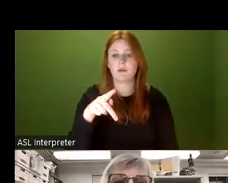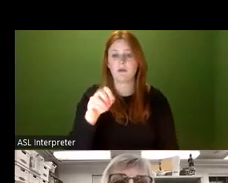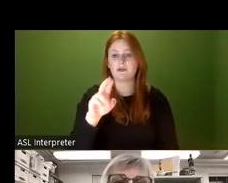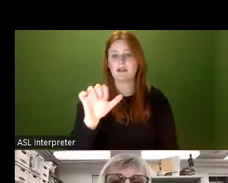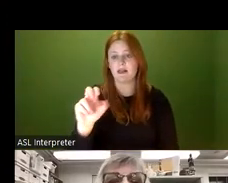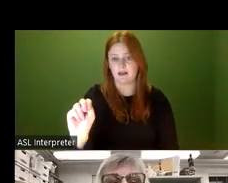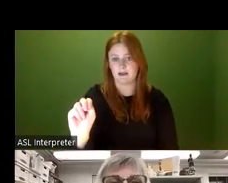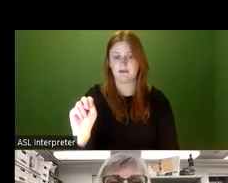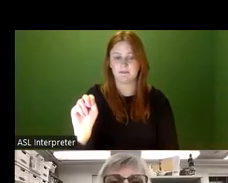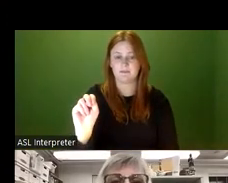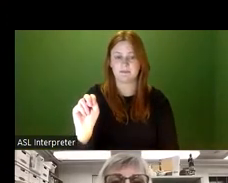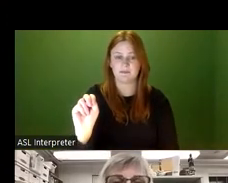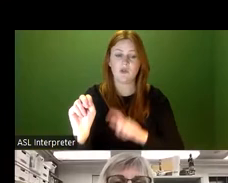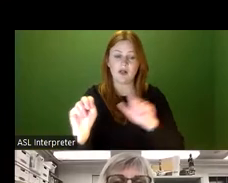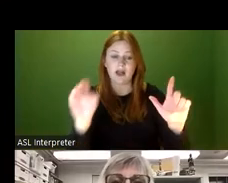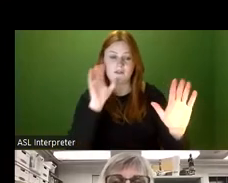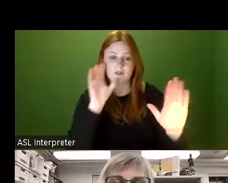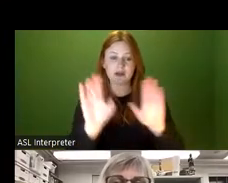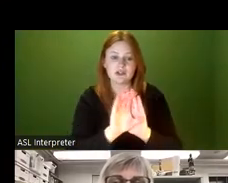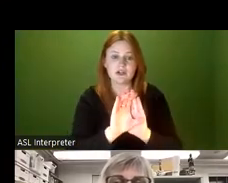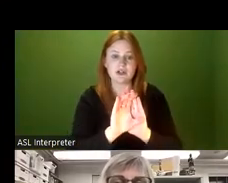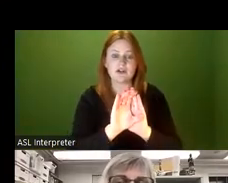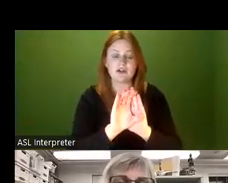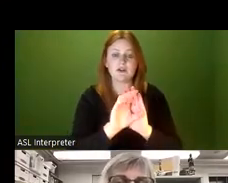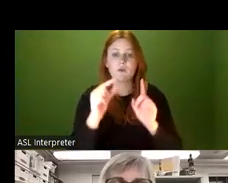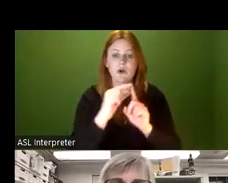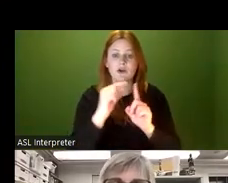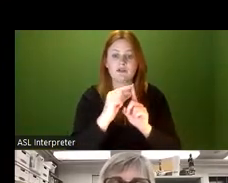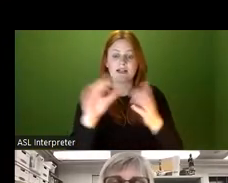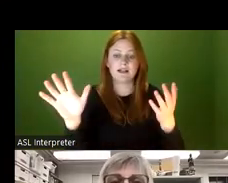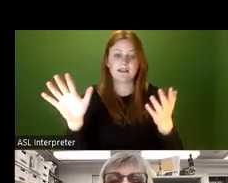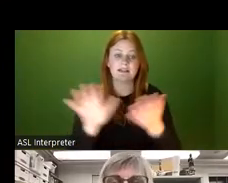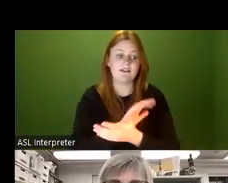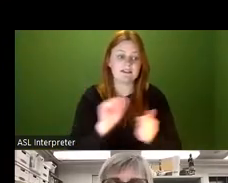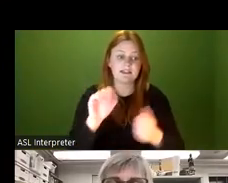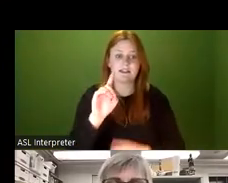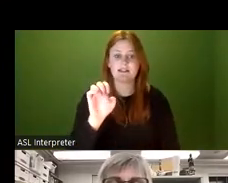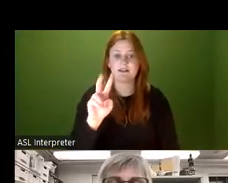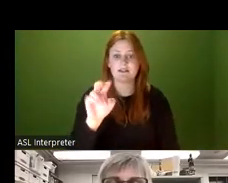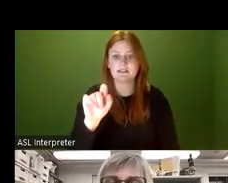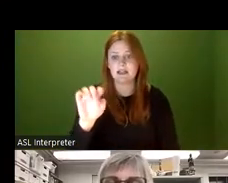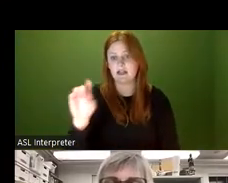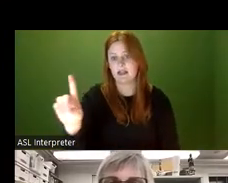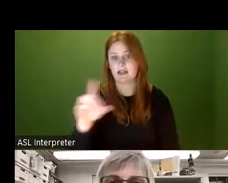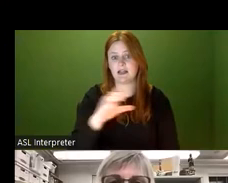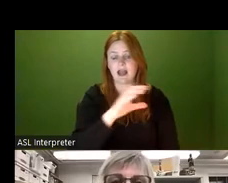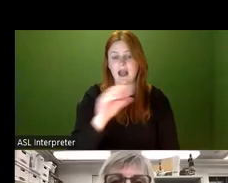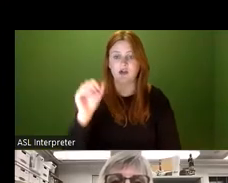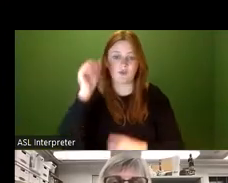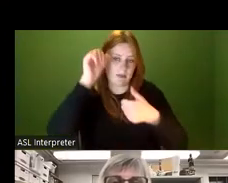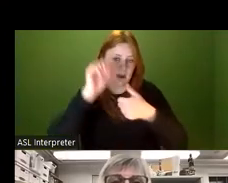there's again the words, it's devastated and remembered, or in Latin, devastatus